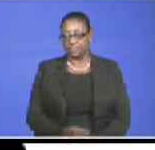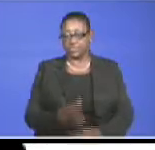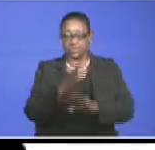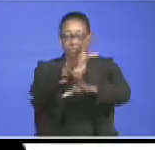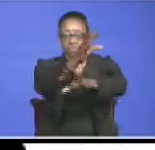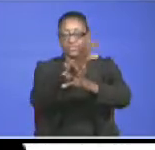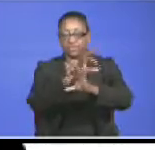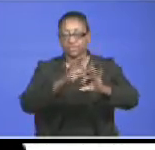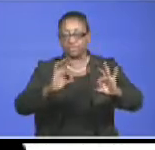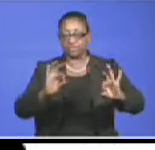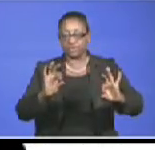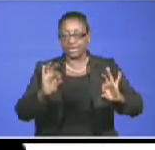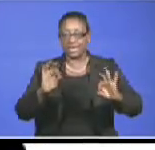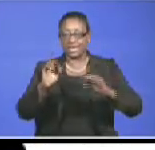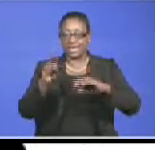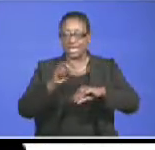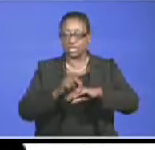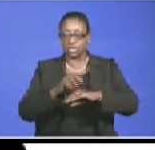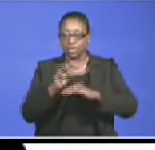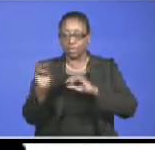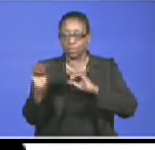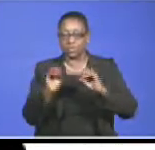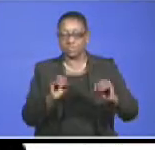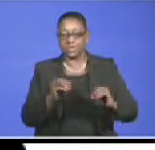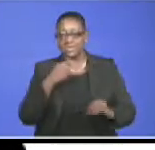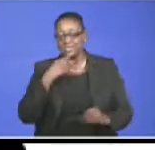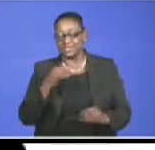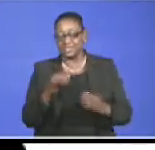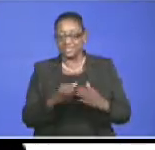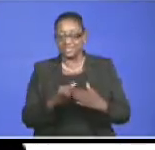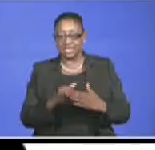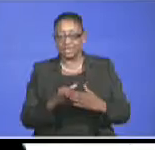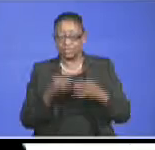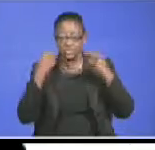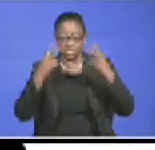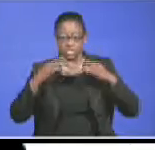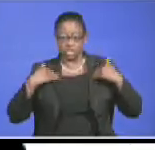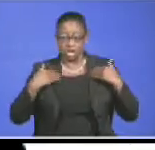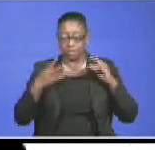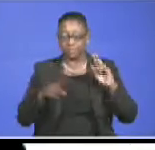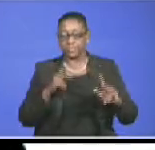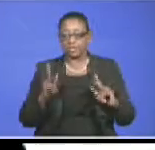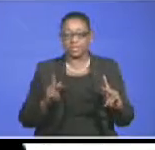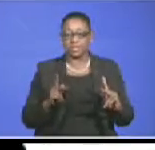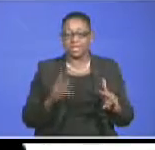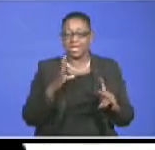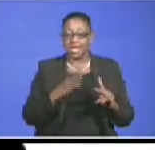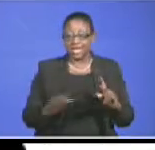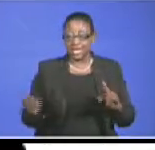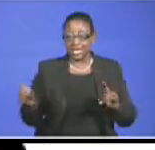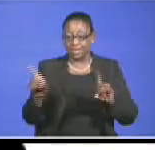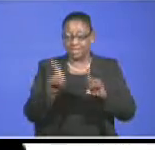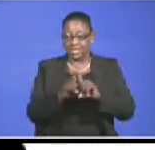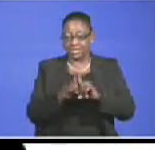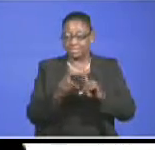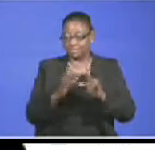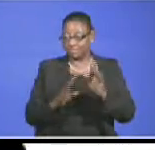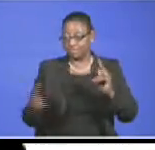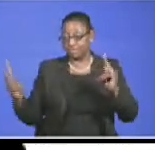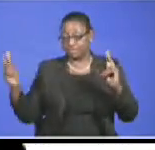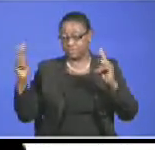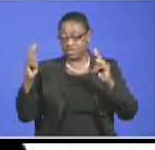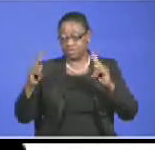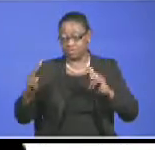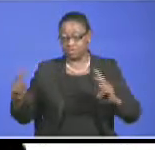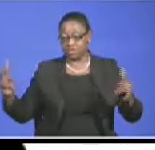Free National Movement youth representatives say the party's leadership sees the youth as a key component in the national perspective.